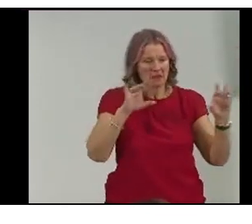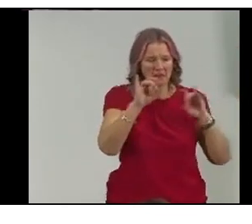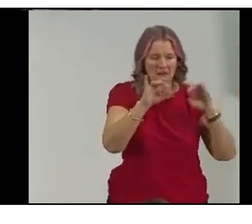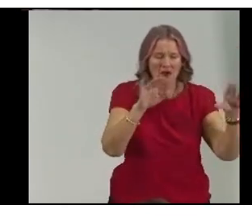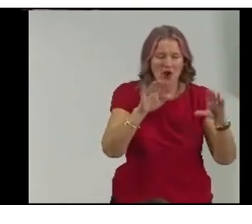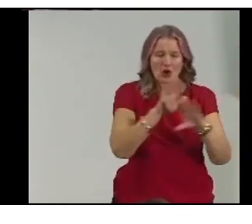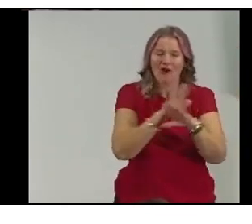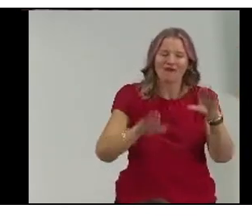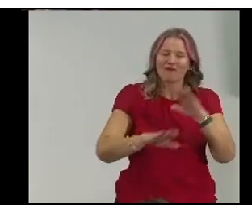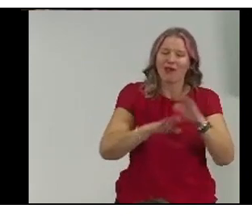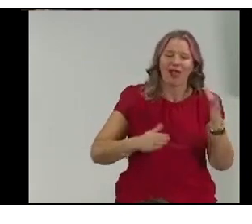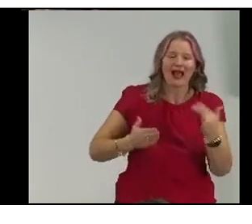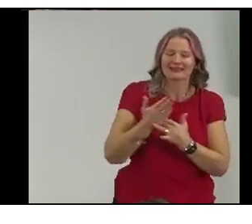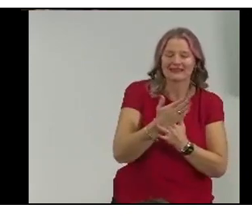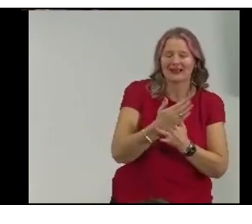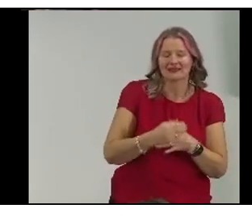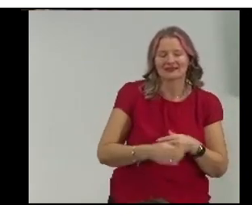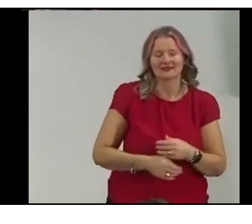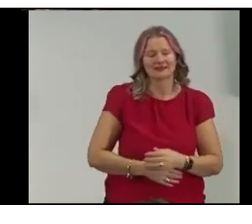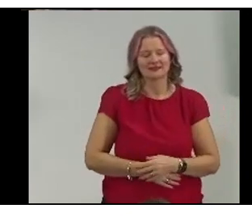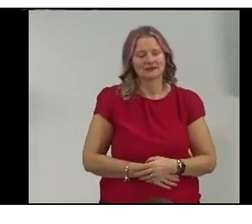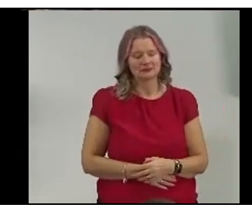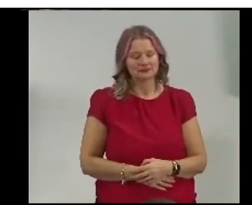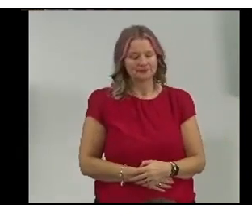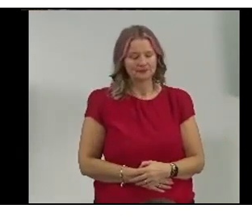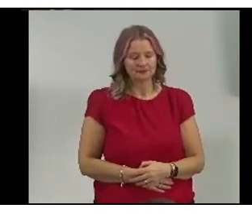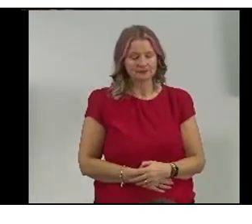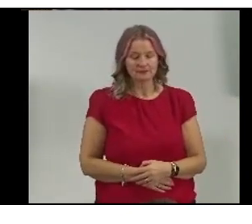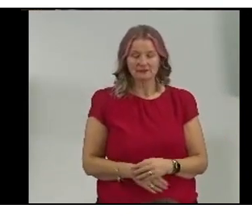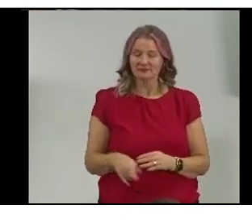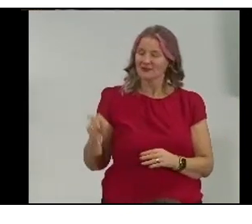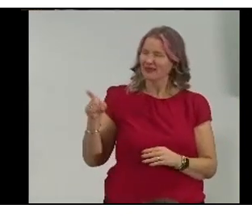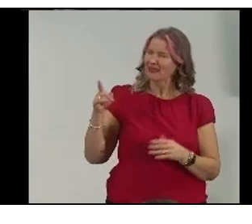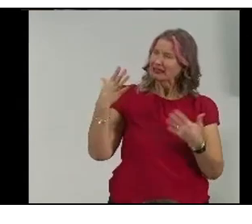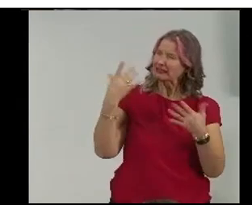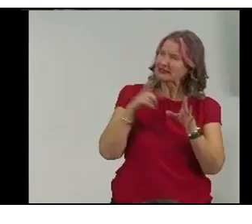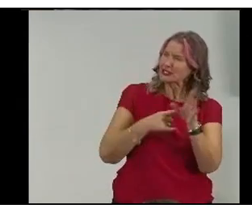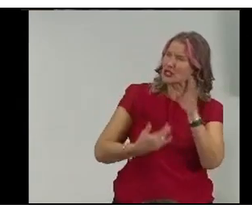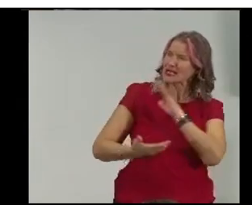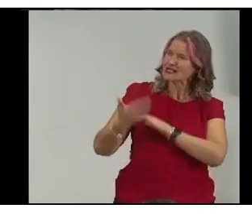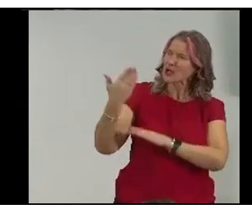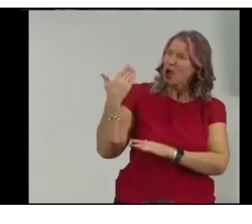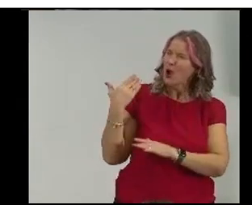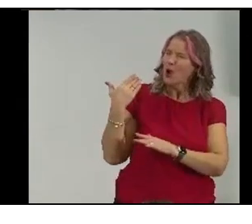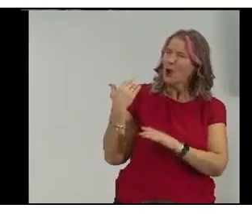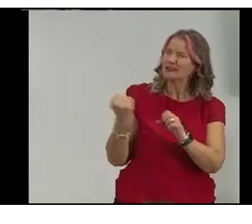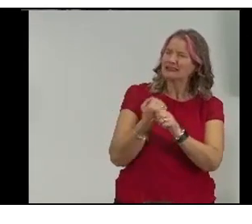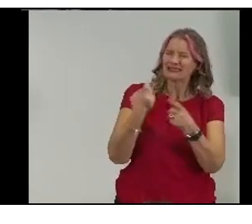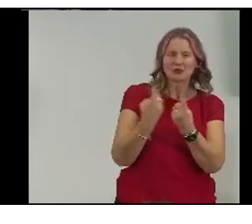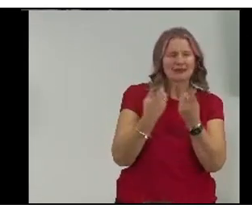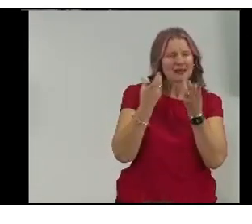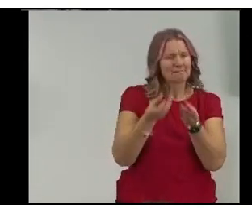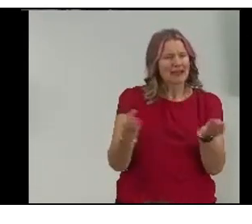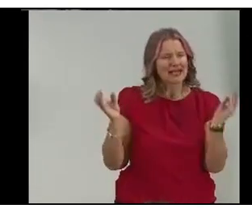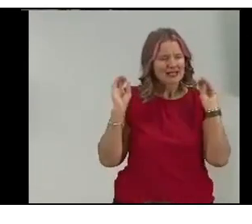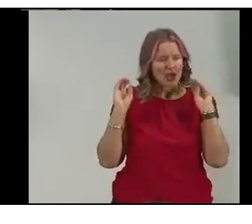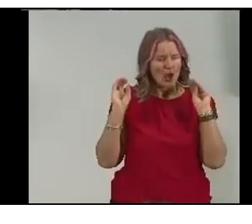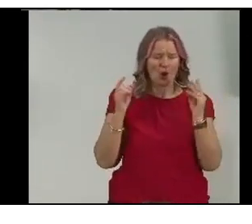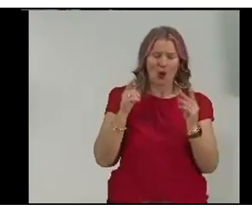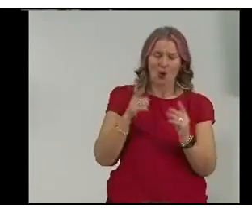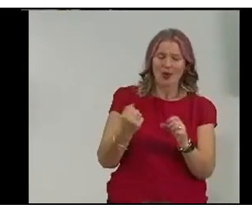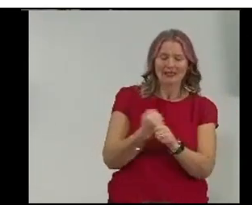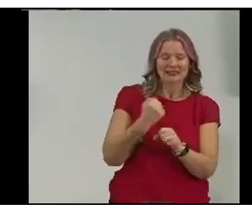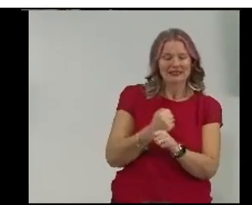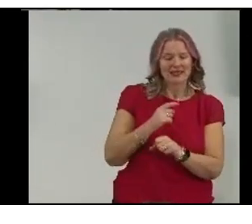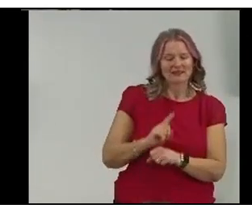And I would add just an example. When we did it was like 10 years ago with Unilever in Mexico. We were working to do the